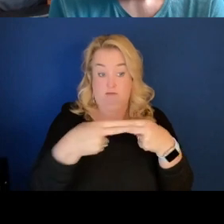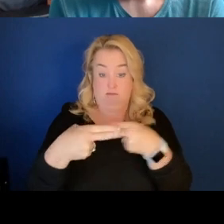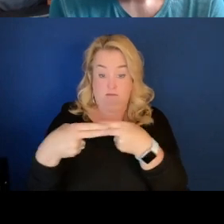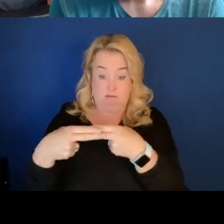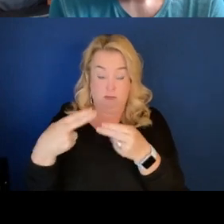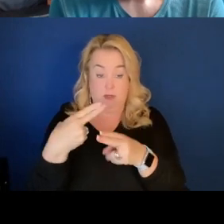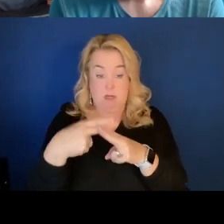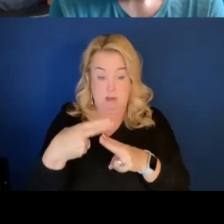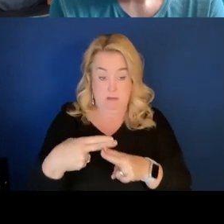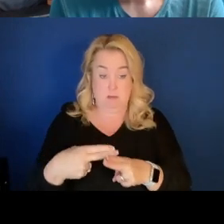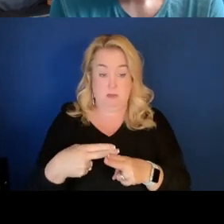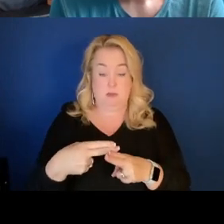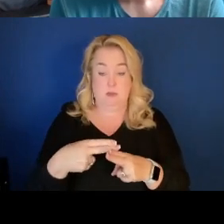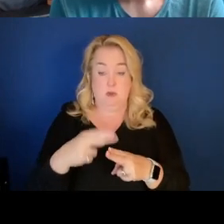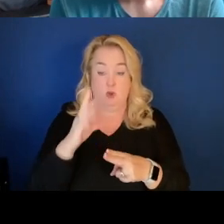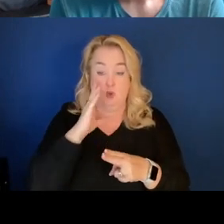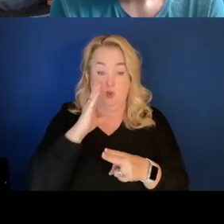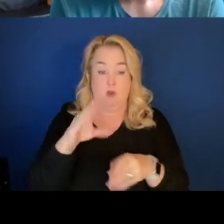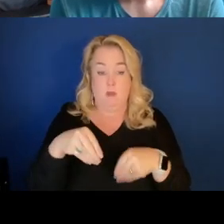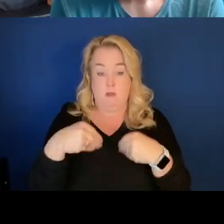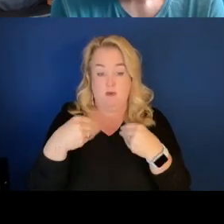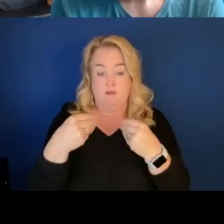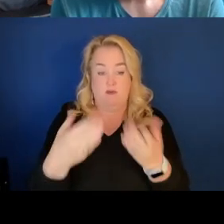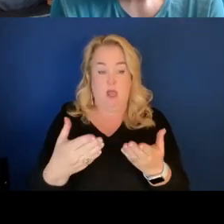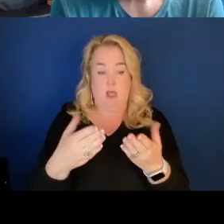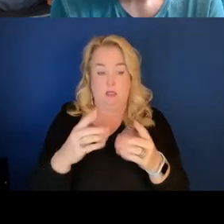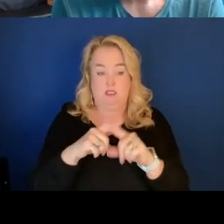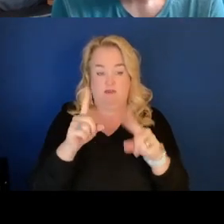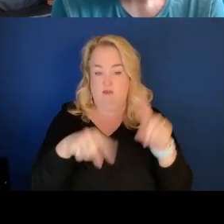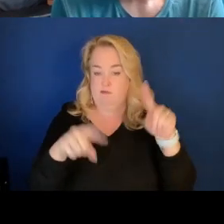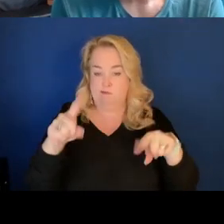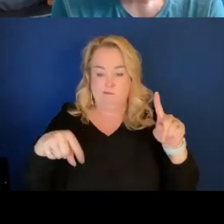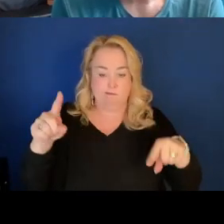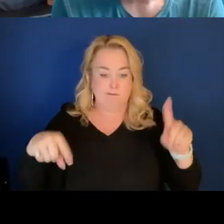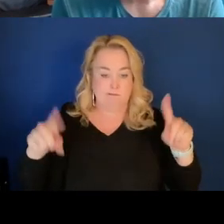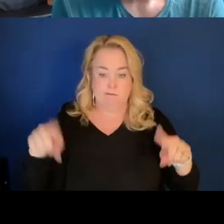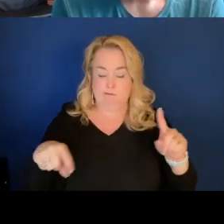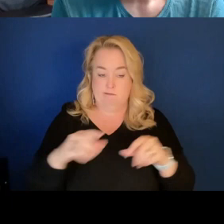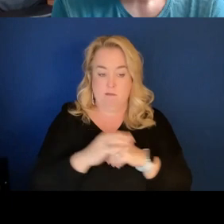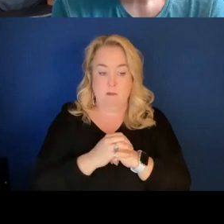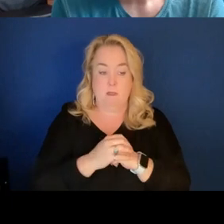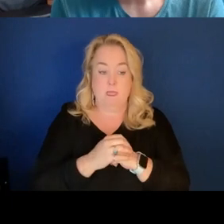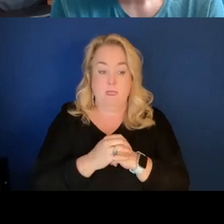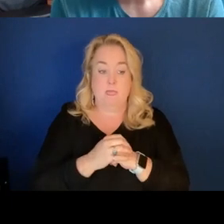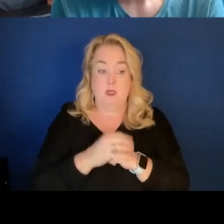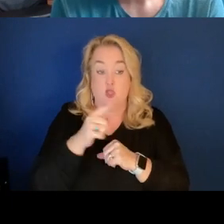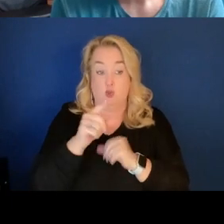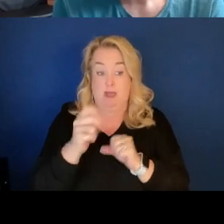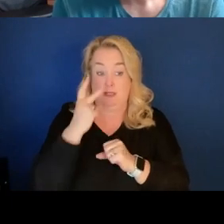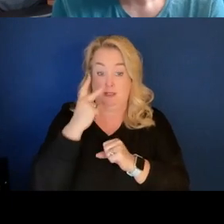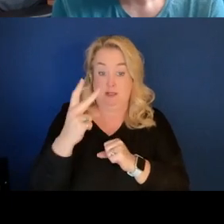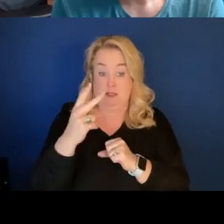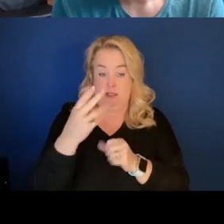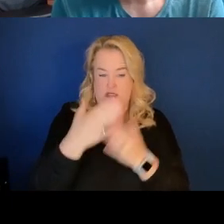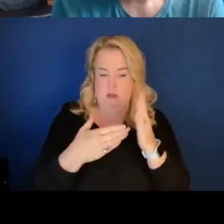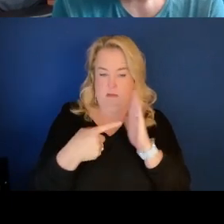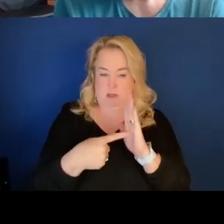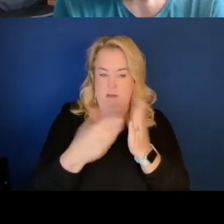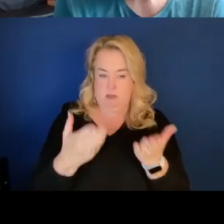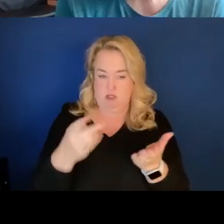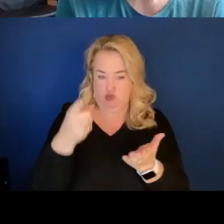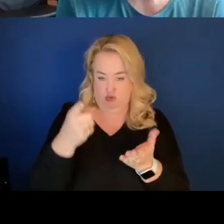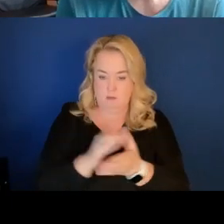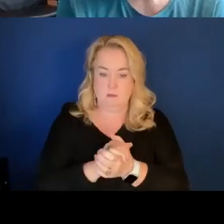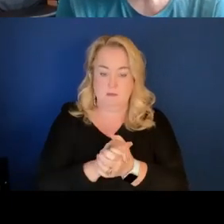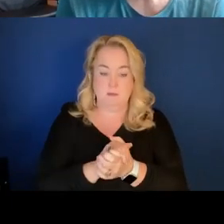volunteers offer to the three target populations vary from grantee to grantee. And you can see some examples here on that